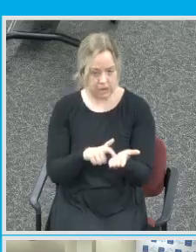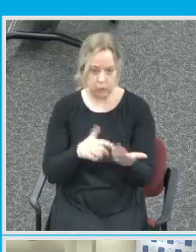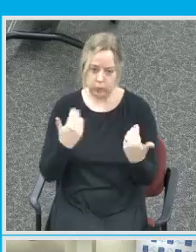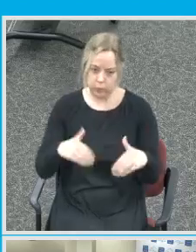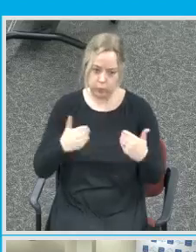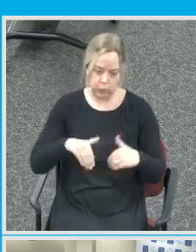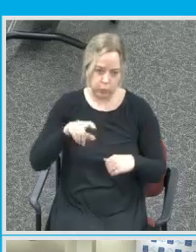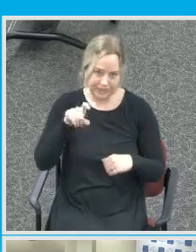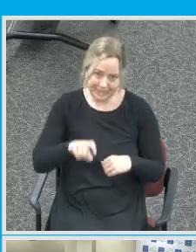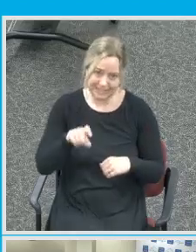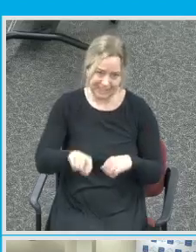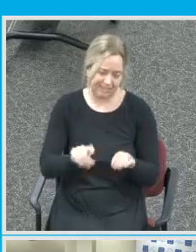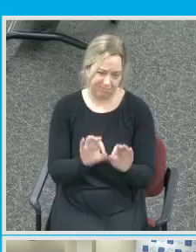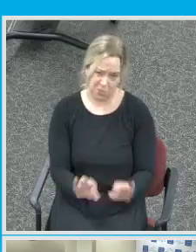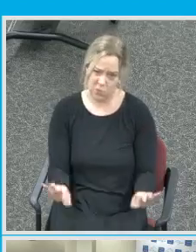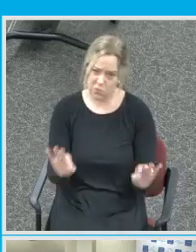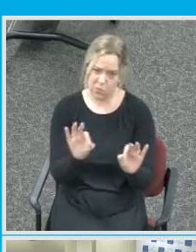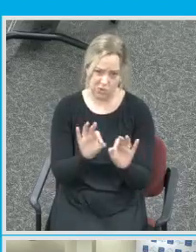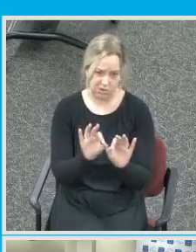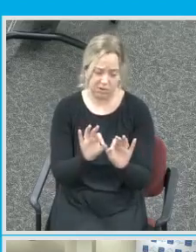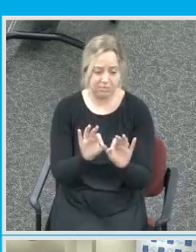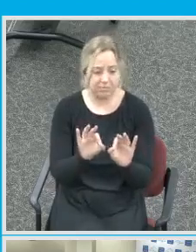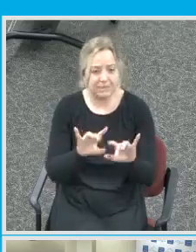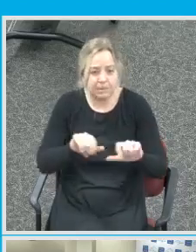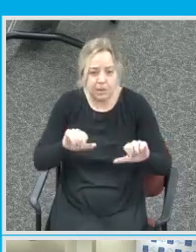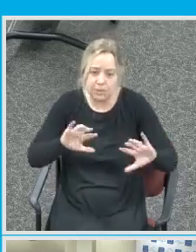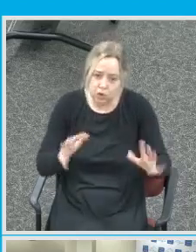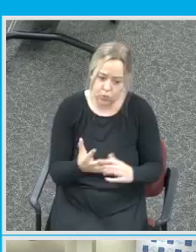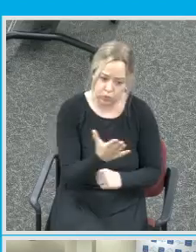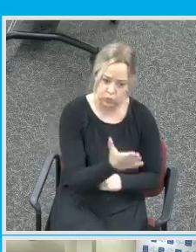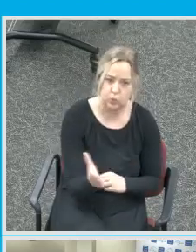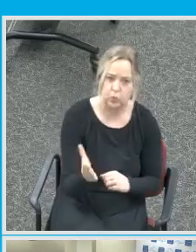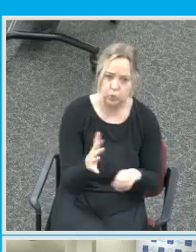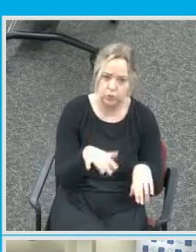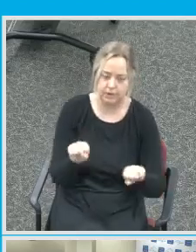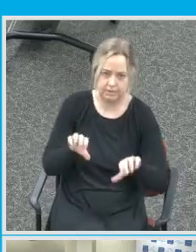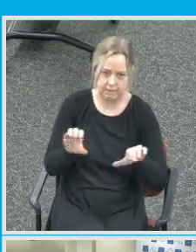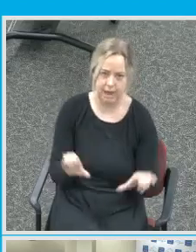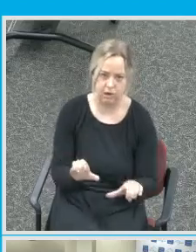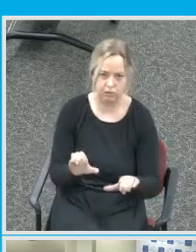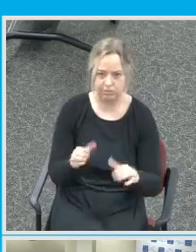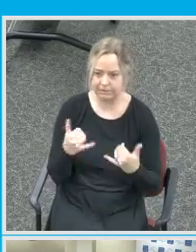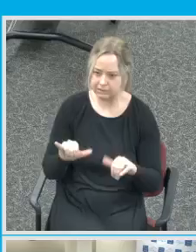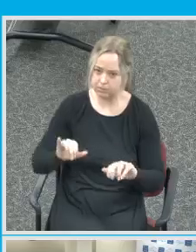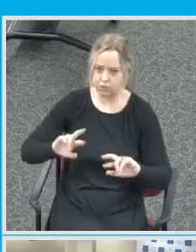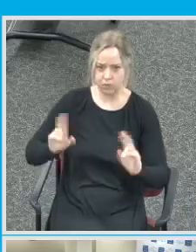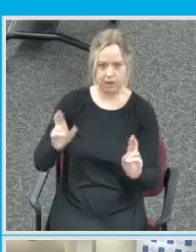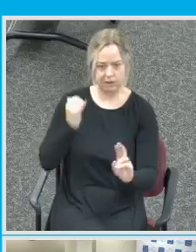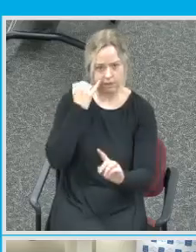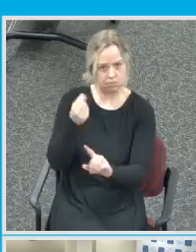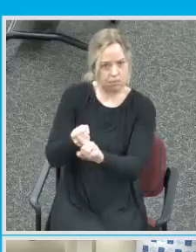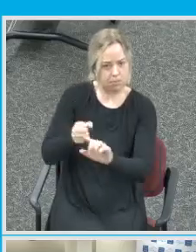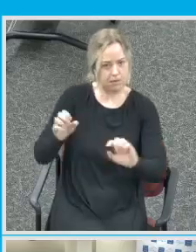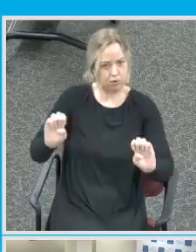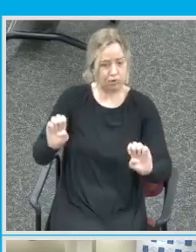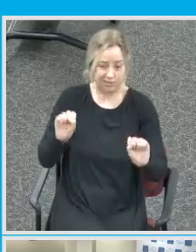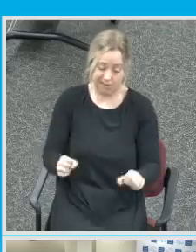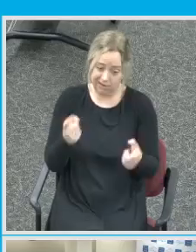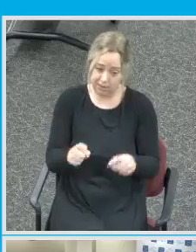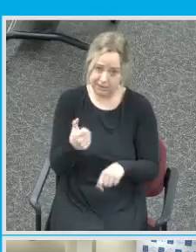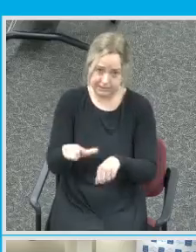for and importance of encouraging the community to take action and prepare for disasters and emergencies that could happen at any